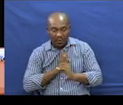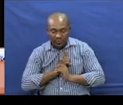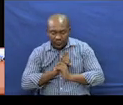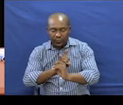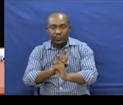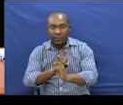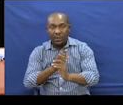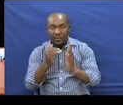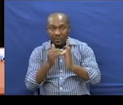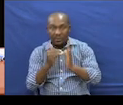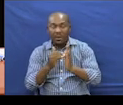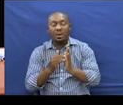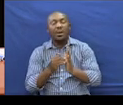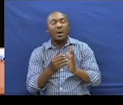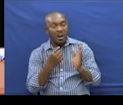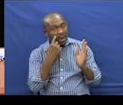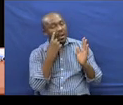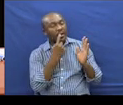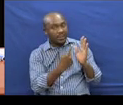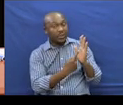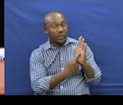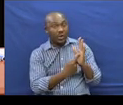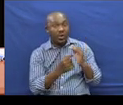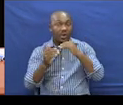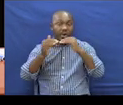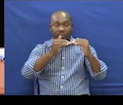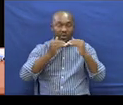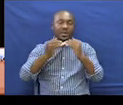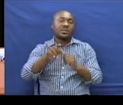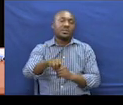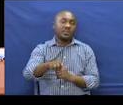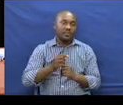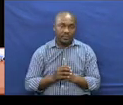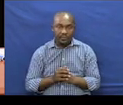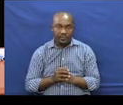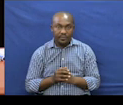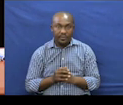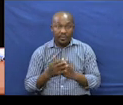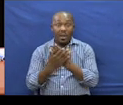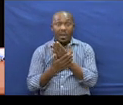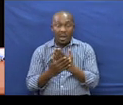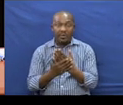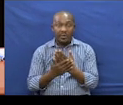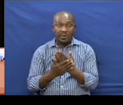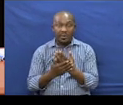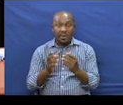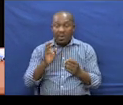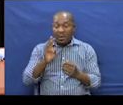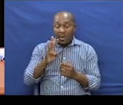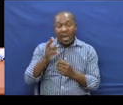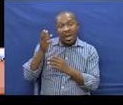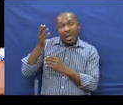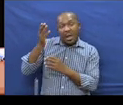law, indicates the presence of democracy in a certain country. A country where the government do not consider the